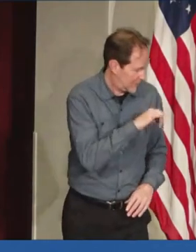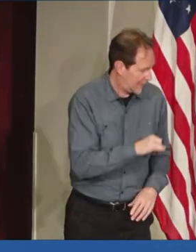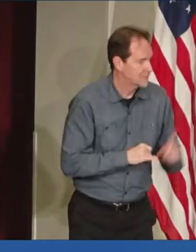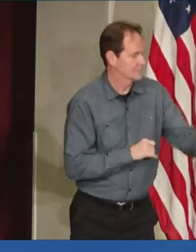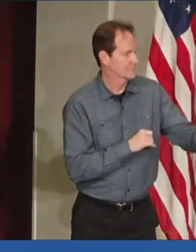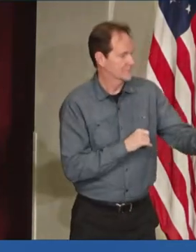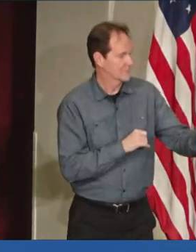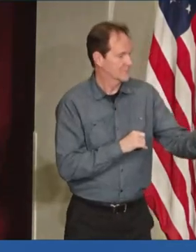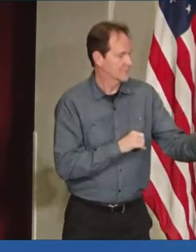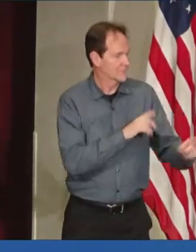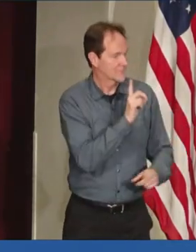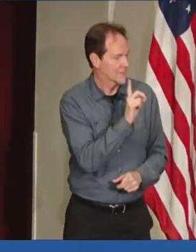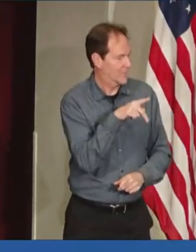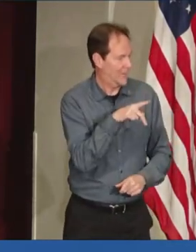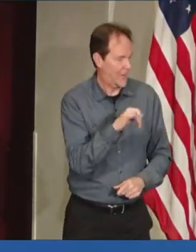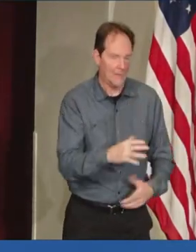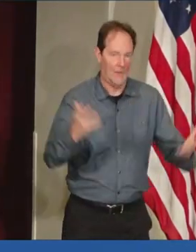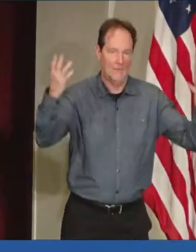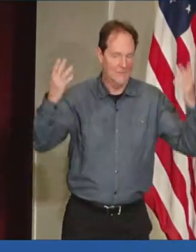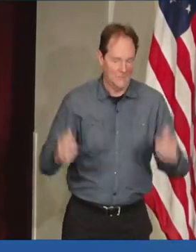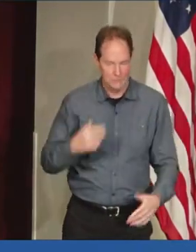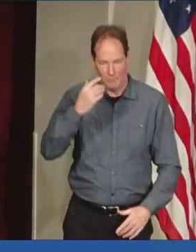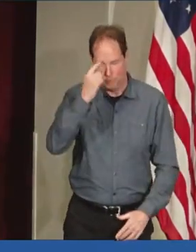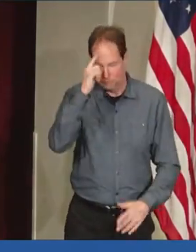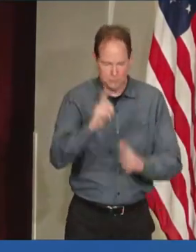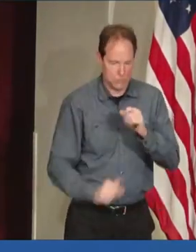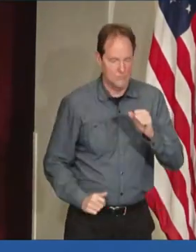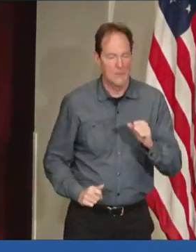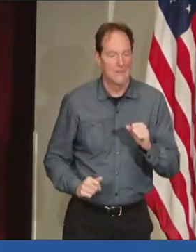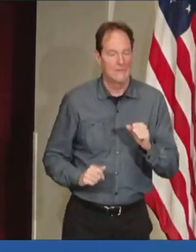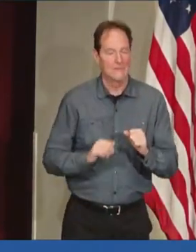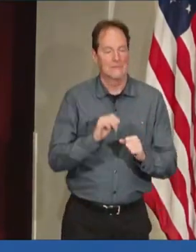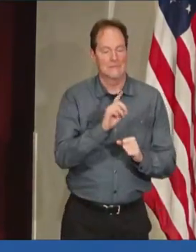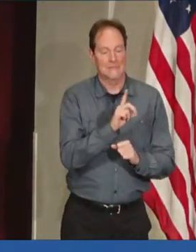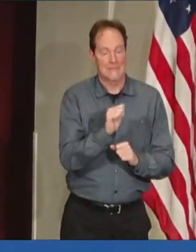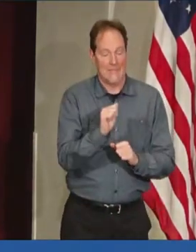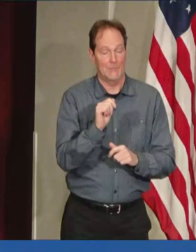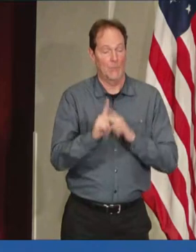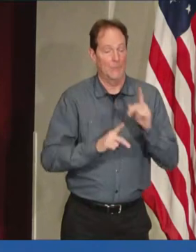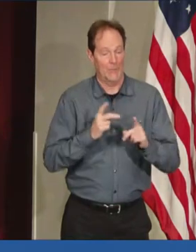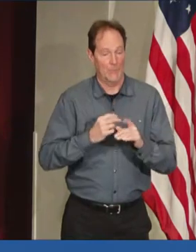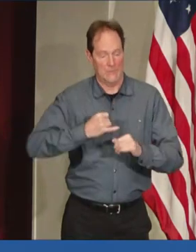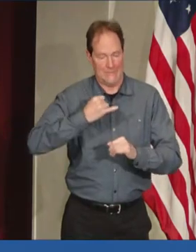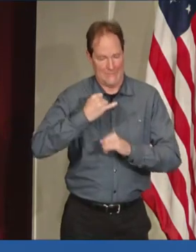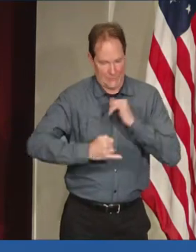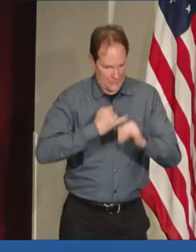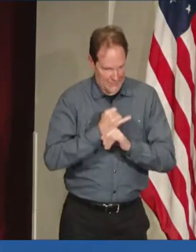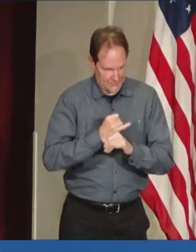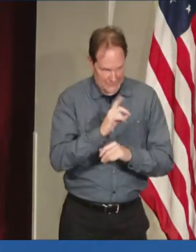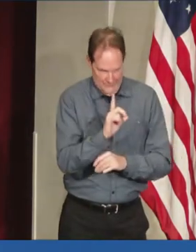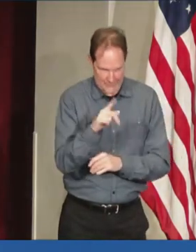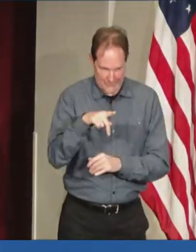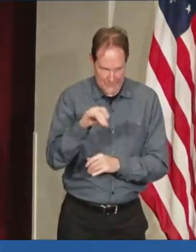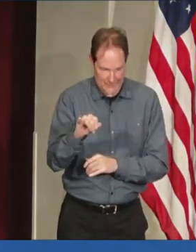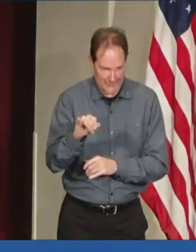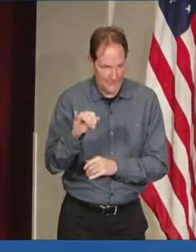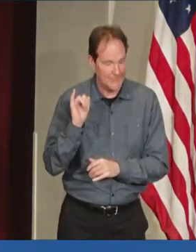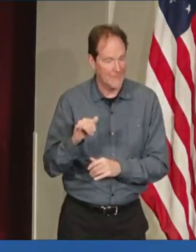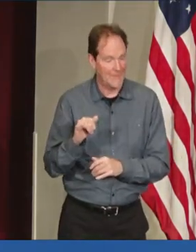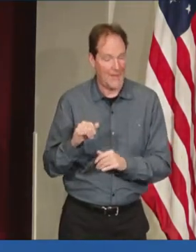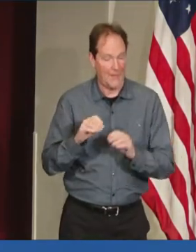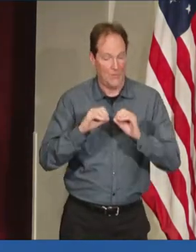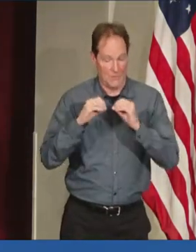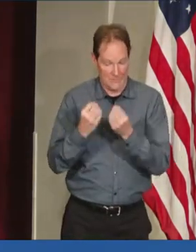DPI. Oh my God, shoot me. Disabled People's International, which was a breakoff